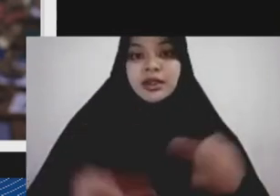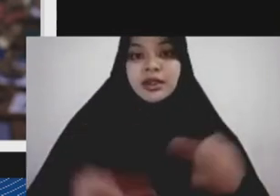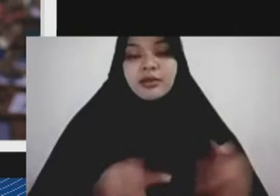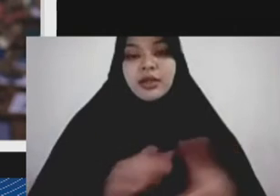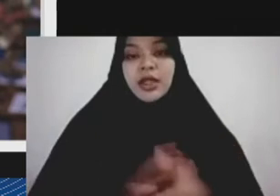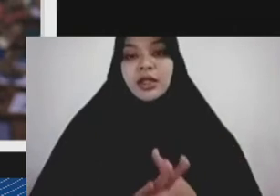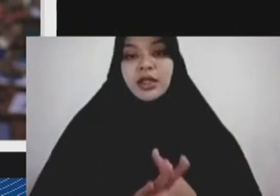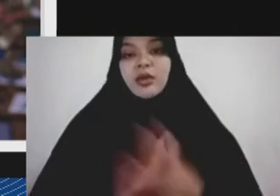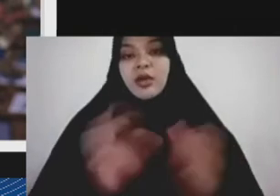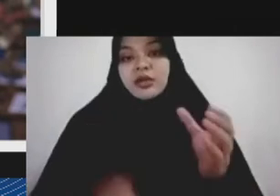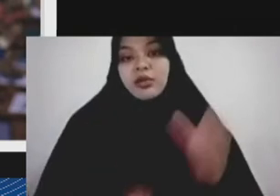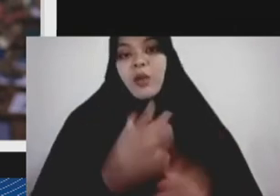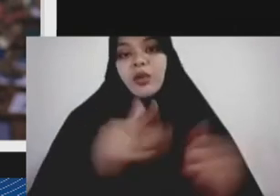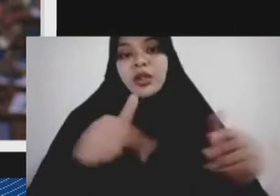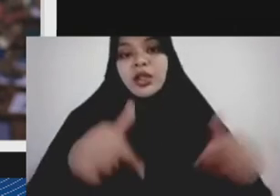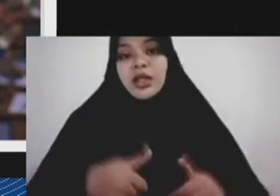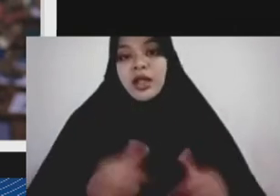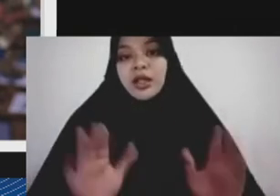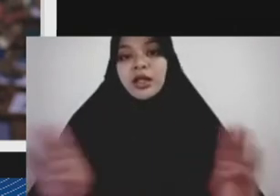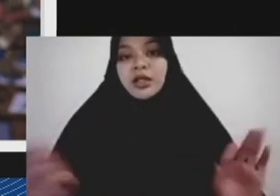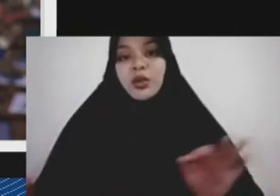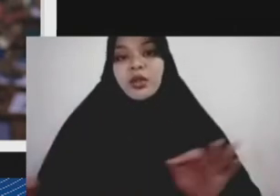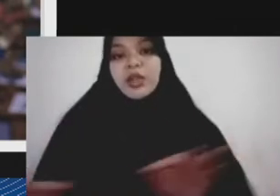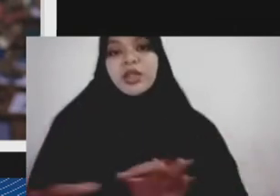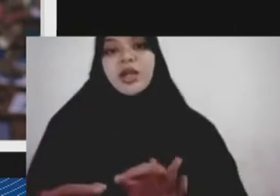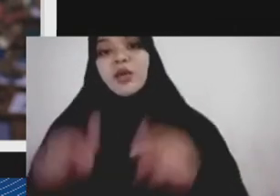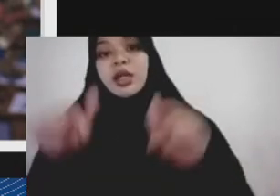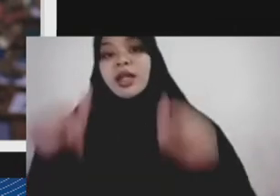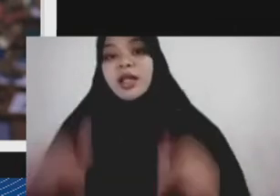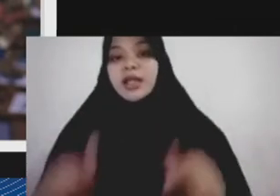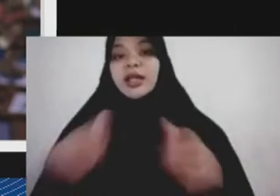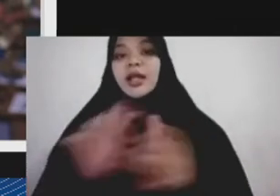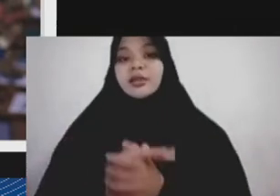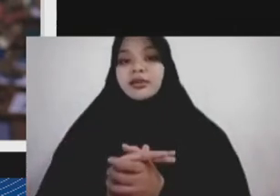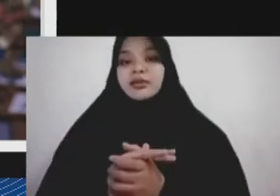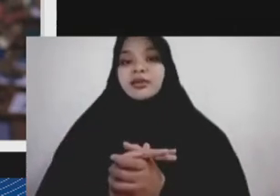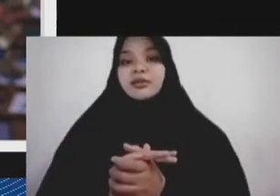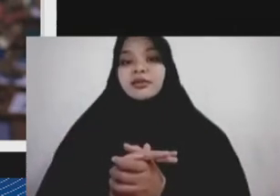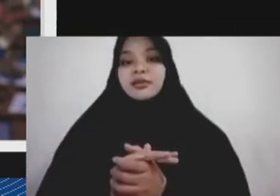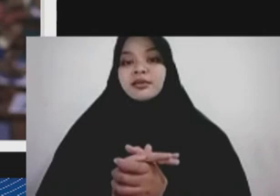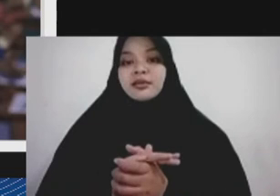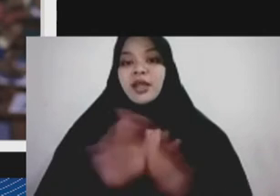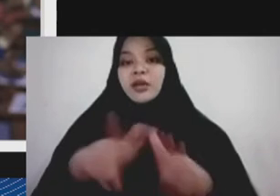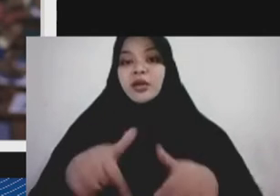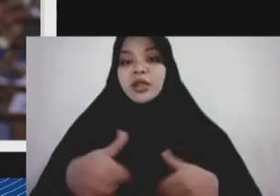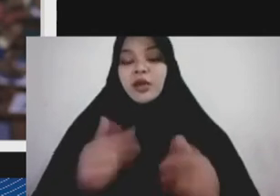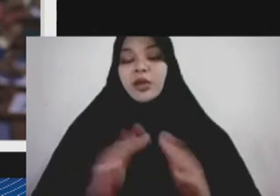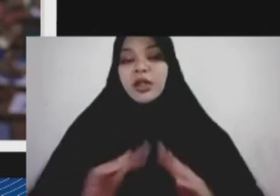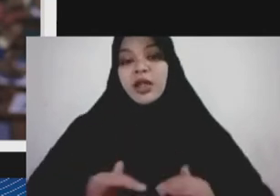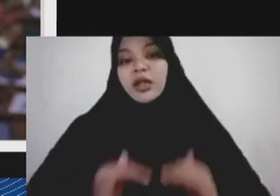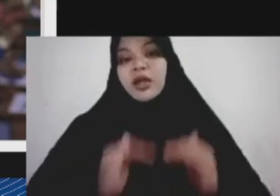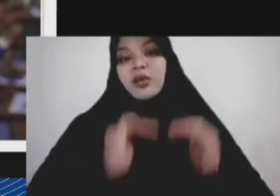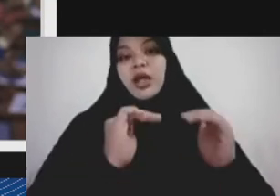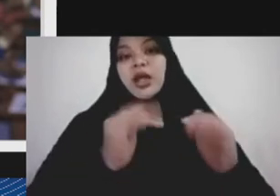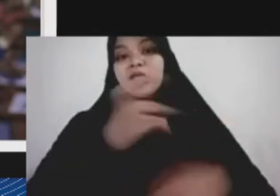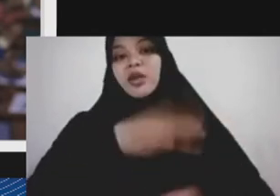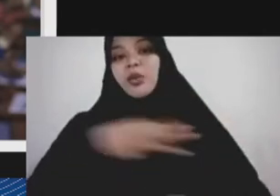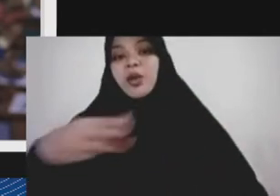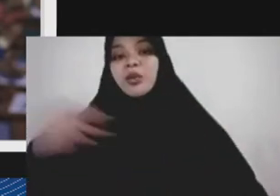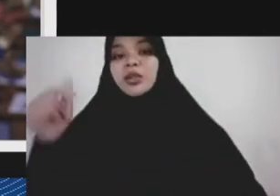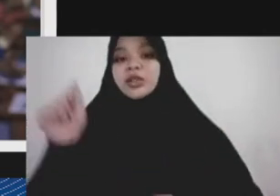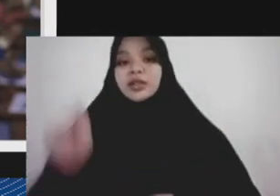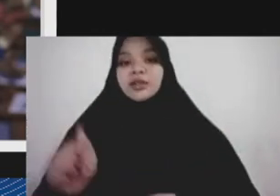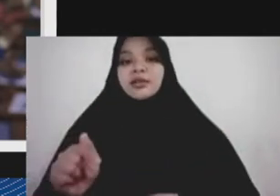limited and or closed, resources will become scarce and households will face increased economic and communal